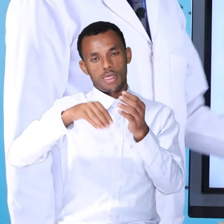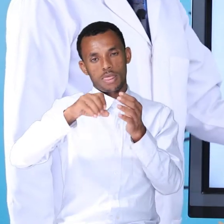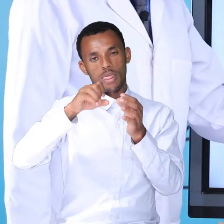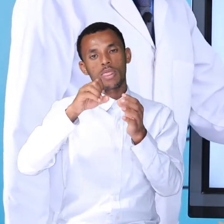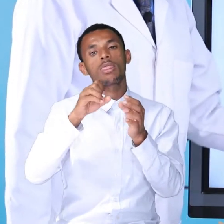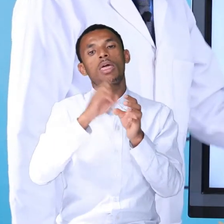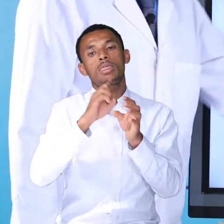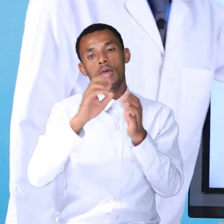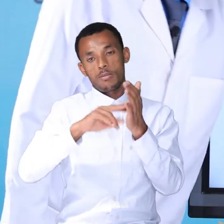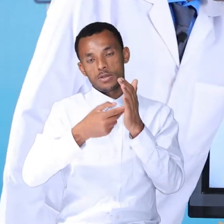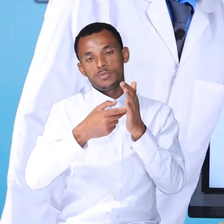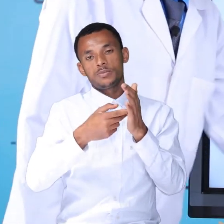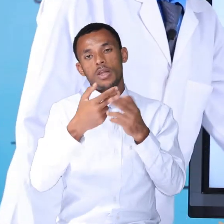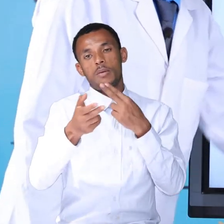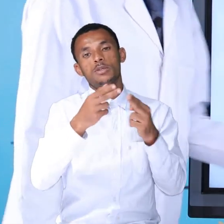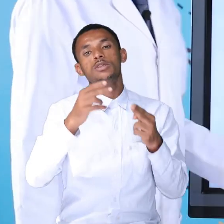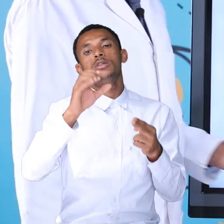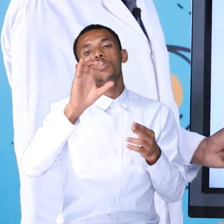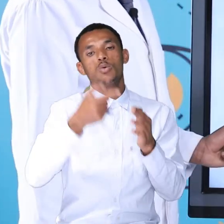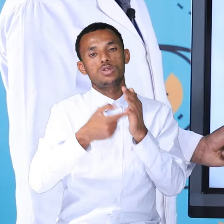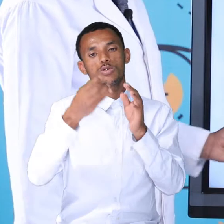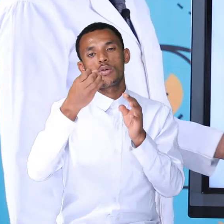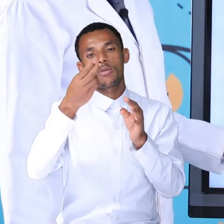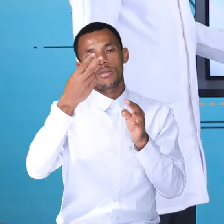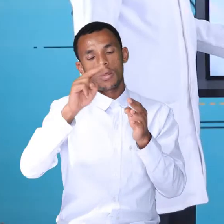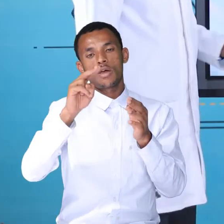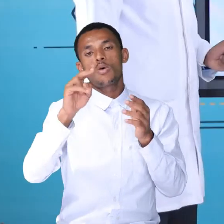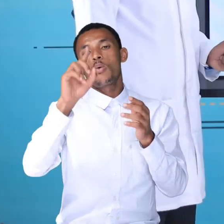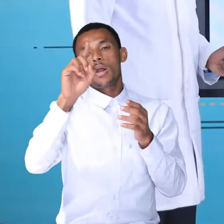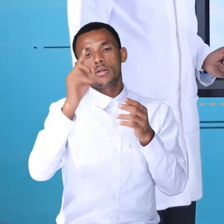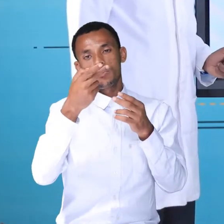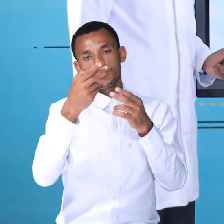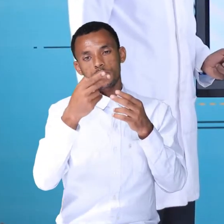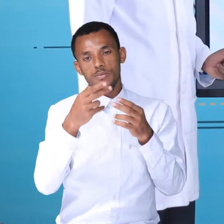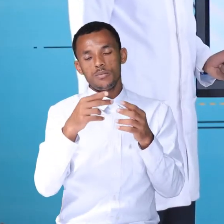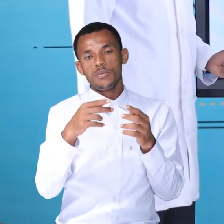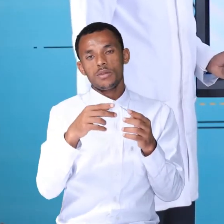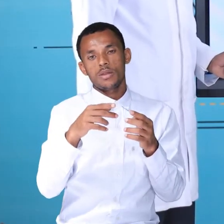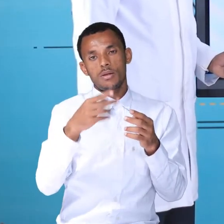square theta means positive 1 minus 1 over 4 to be equal to 2 sine theta cos theta.